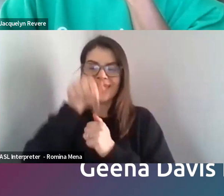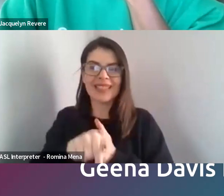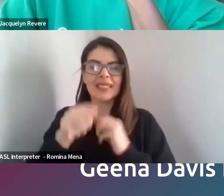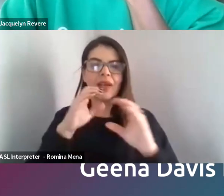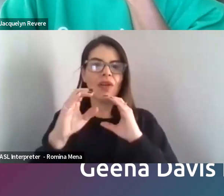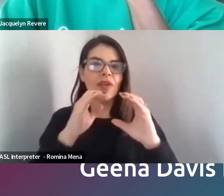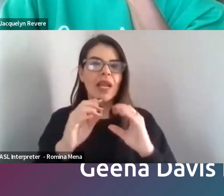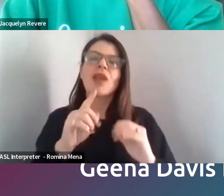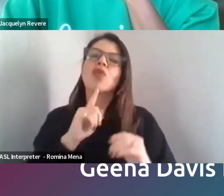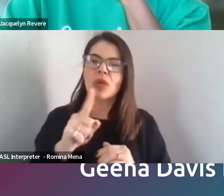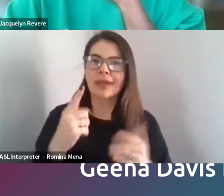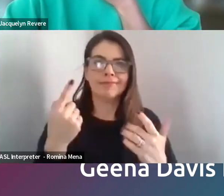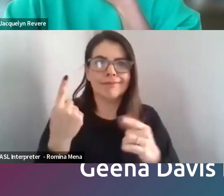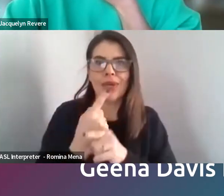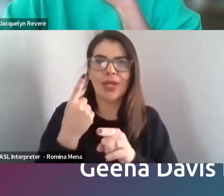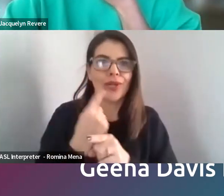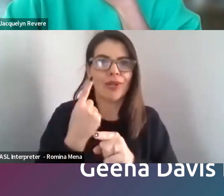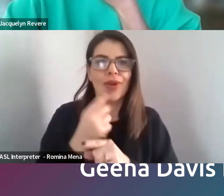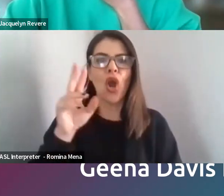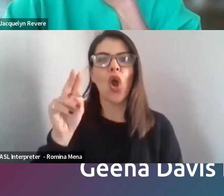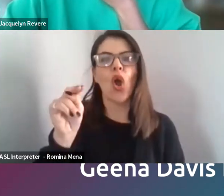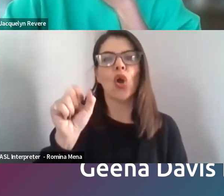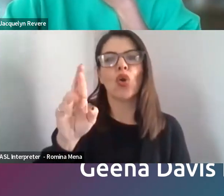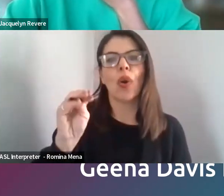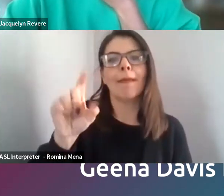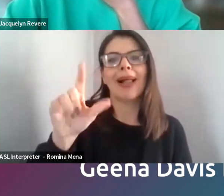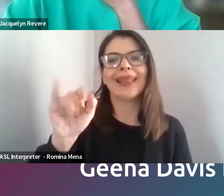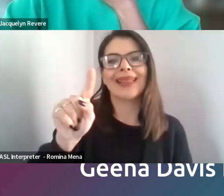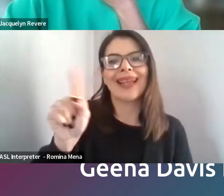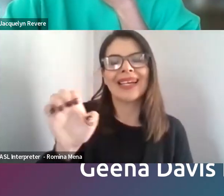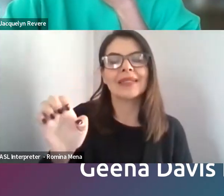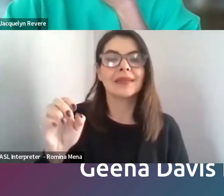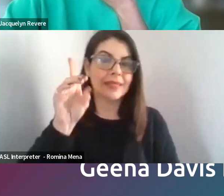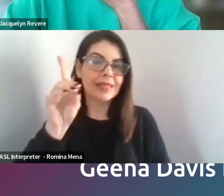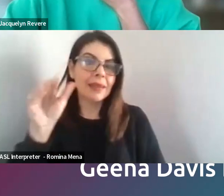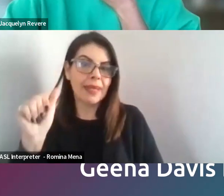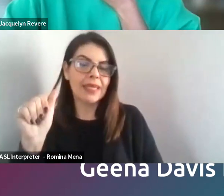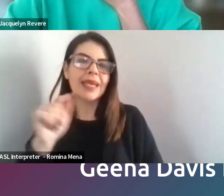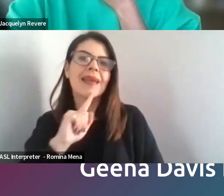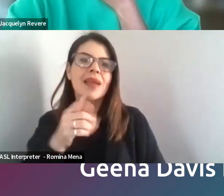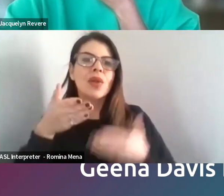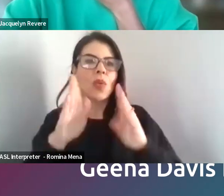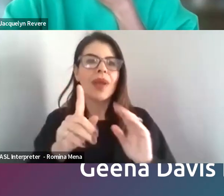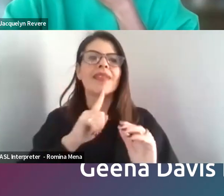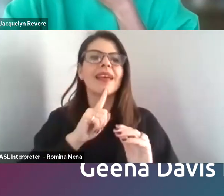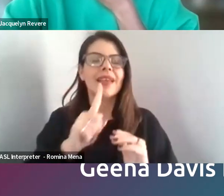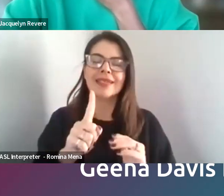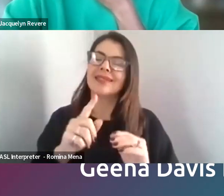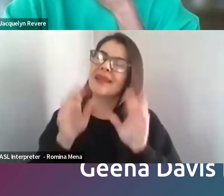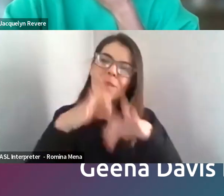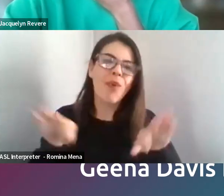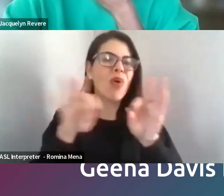really did normalize disability in a way that is is continually